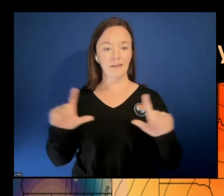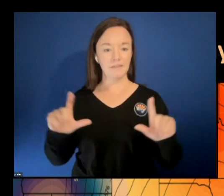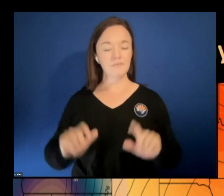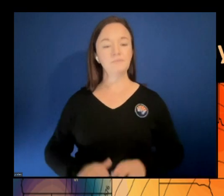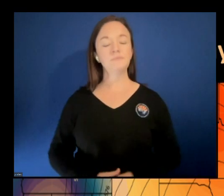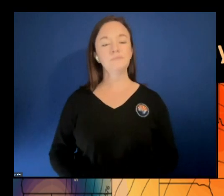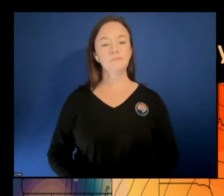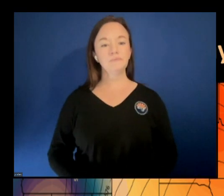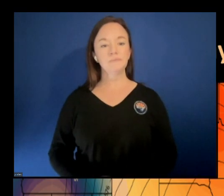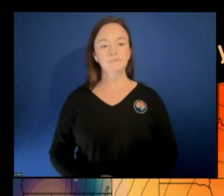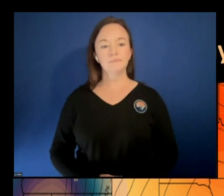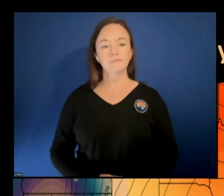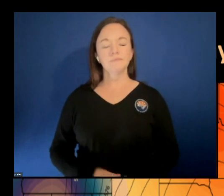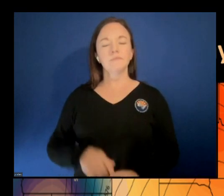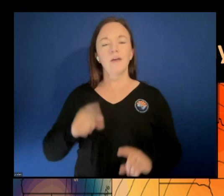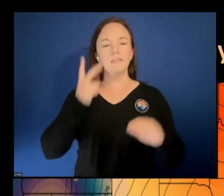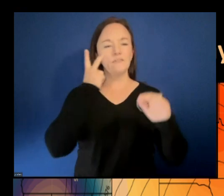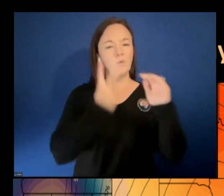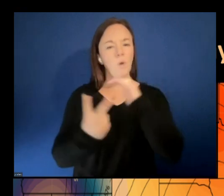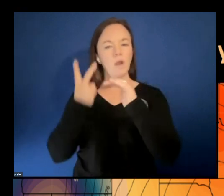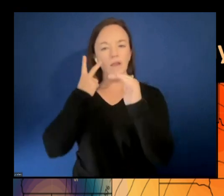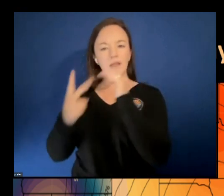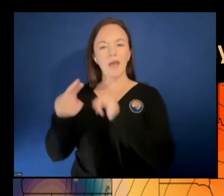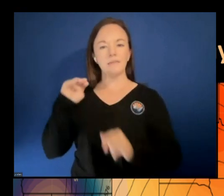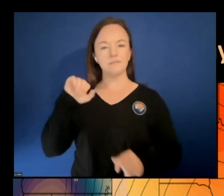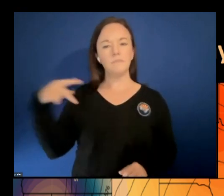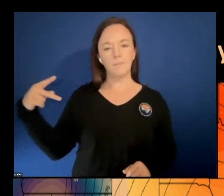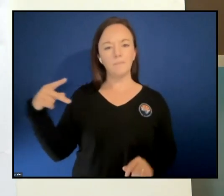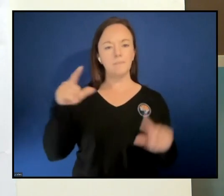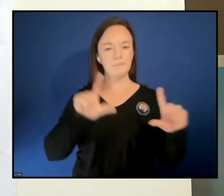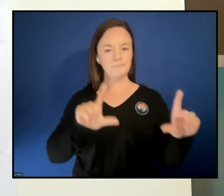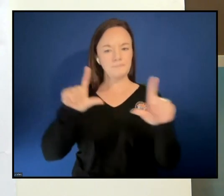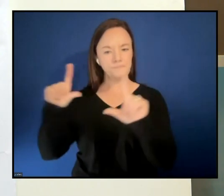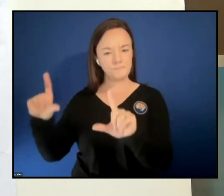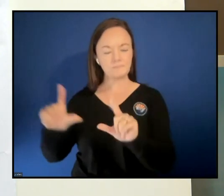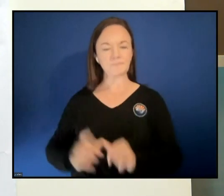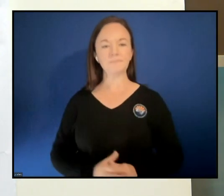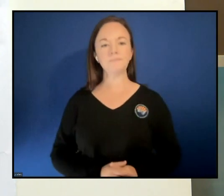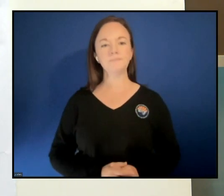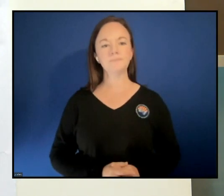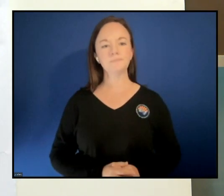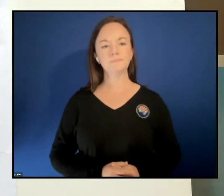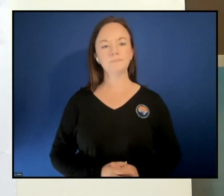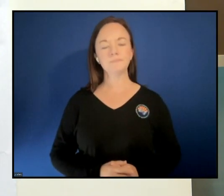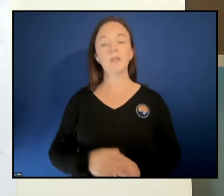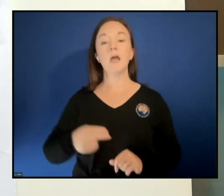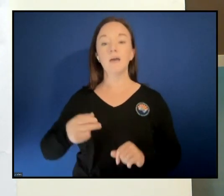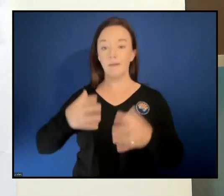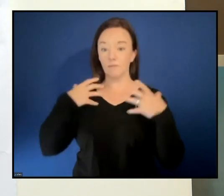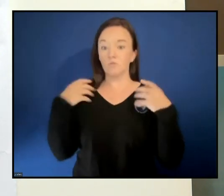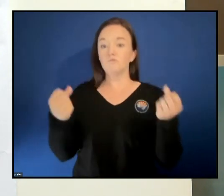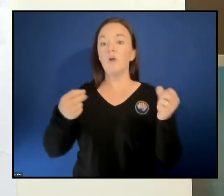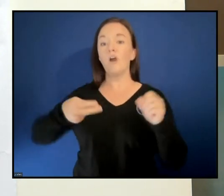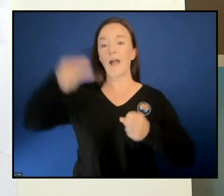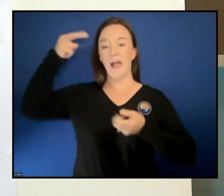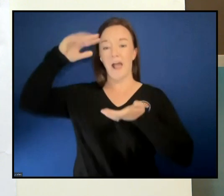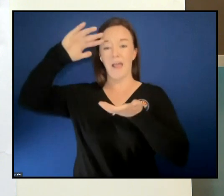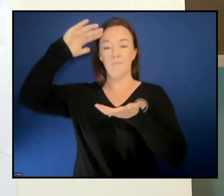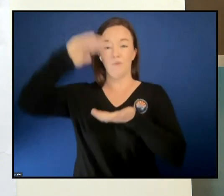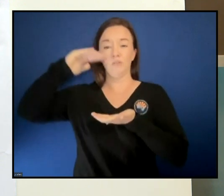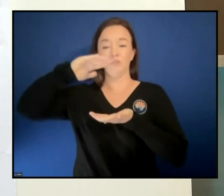So this is just our forecast map, what we're looking at currently. We have pretty strong high pressure right over the middle part of the